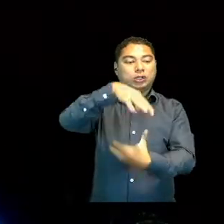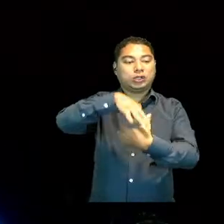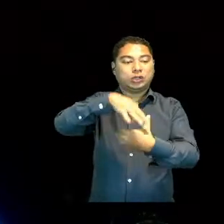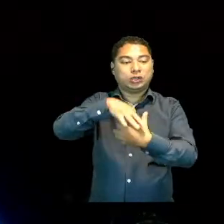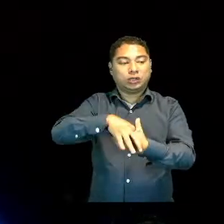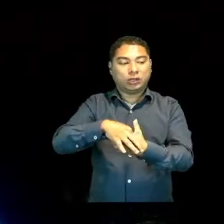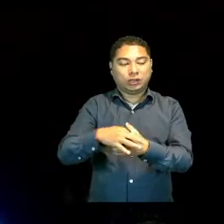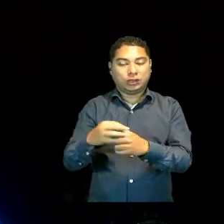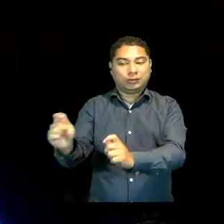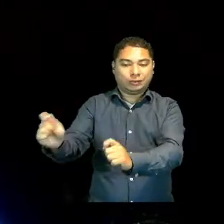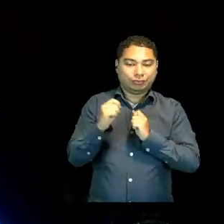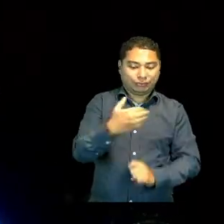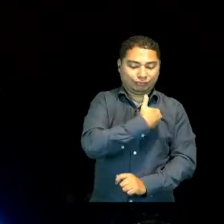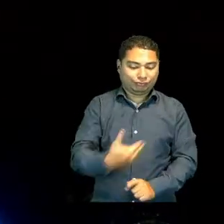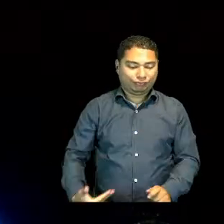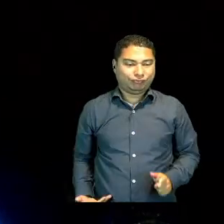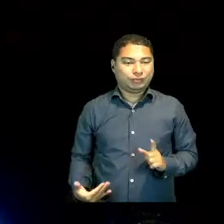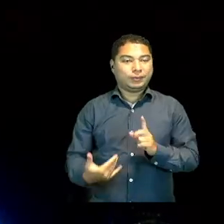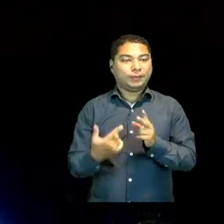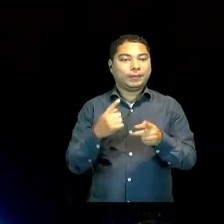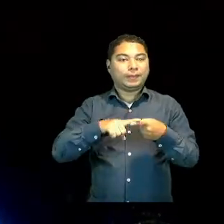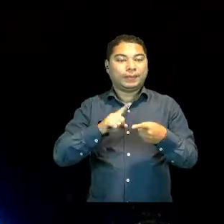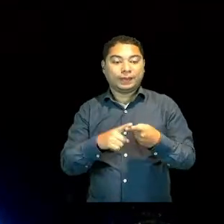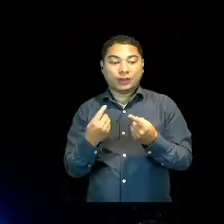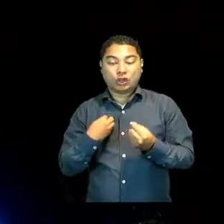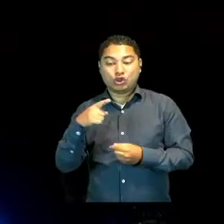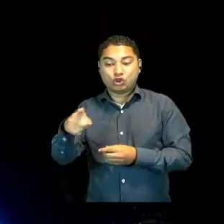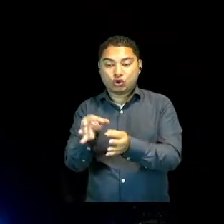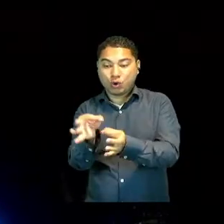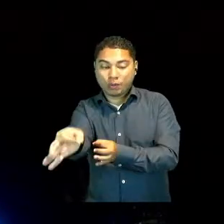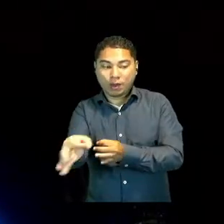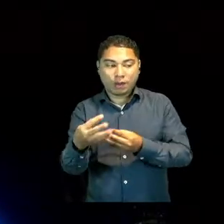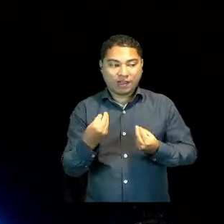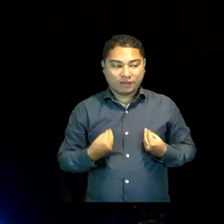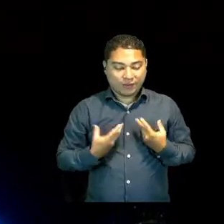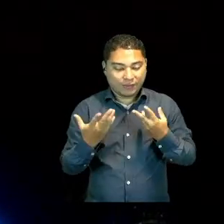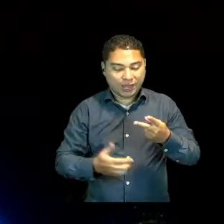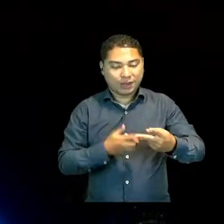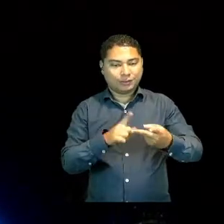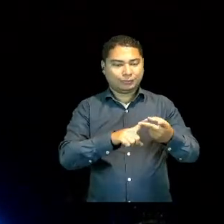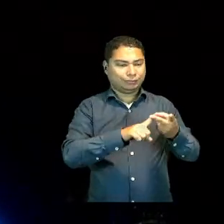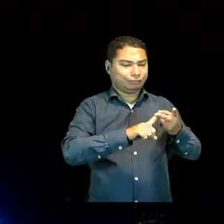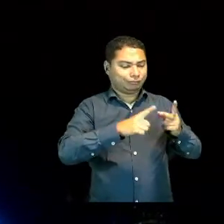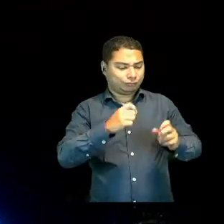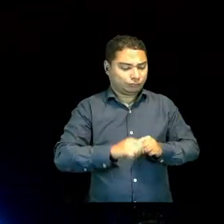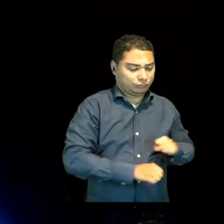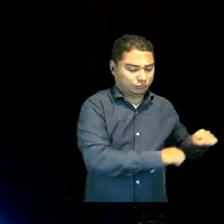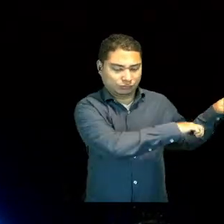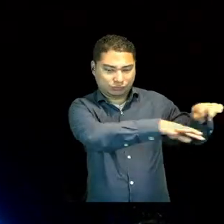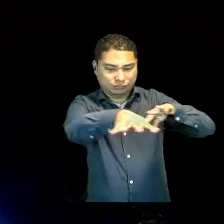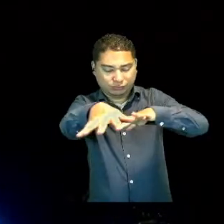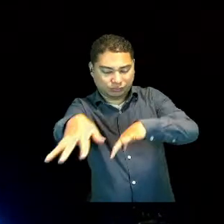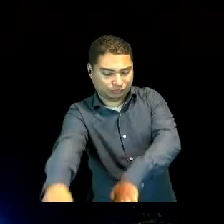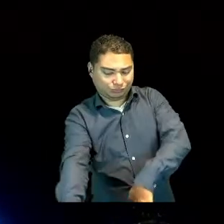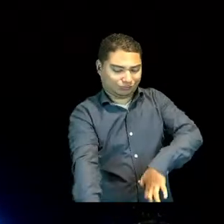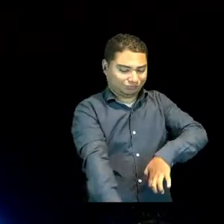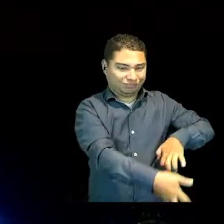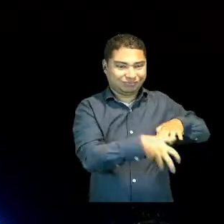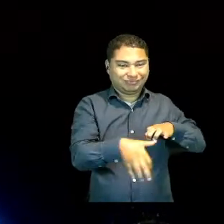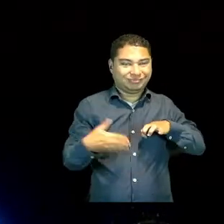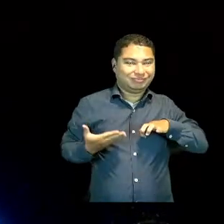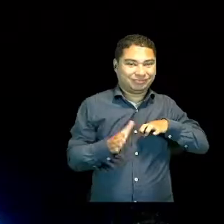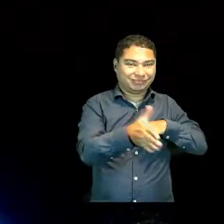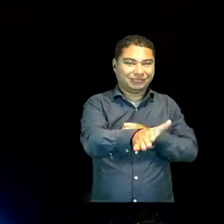mine on the land which they have legally owned for hundreds of years. I was thinking